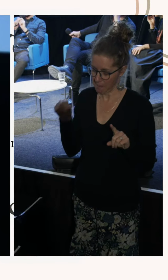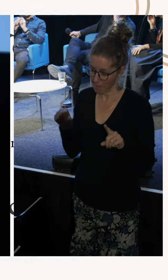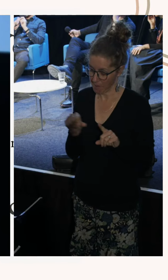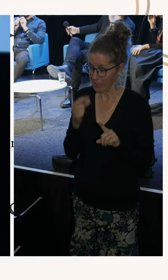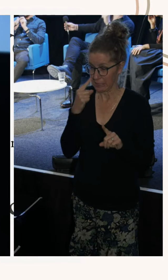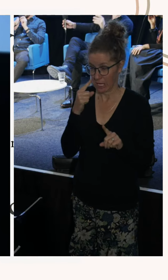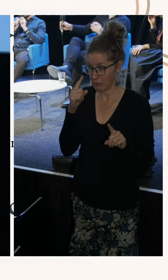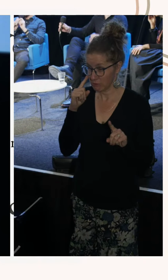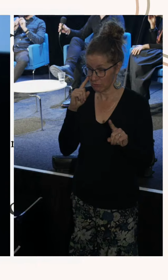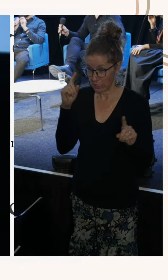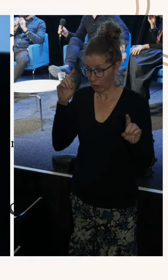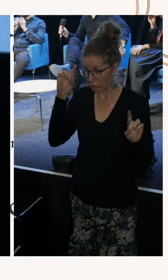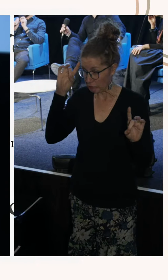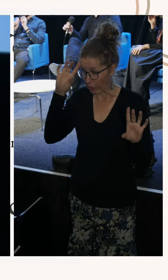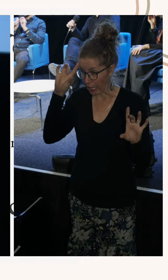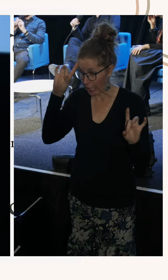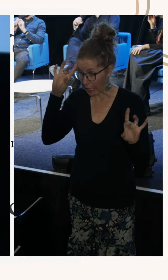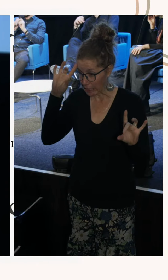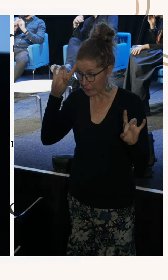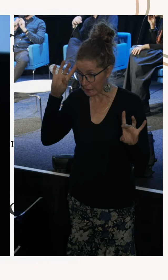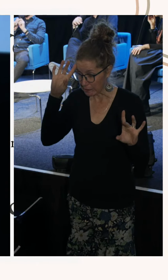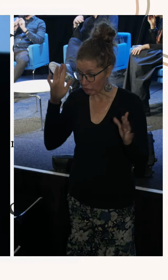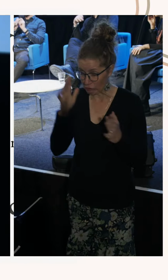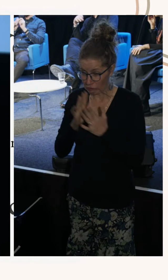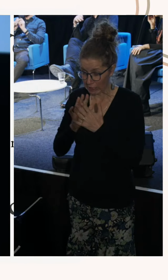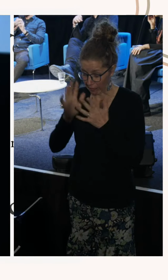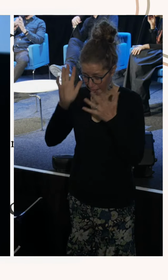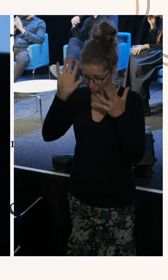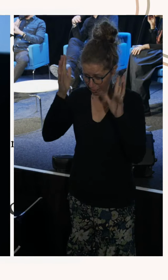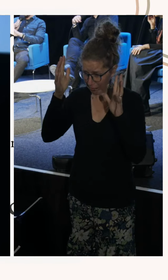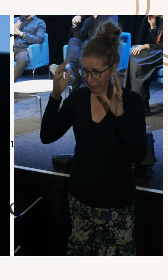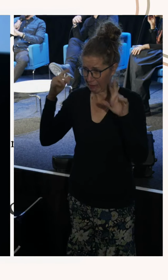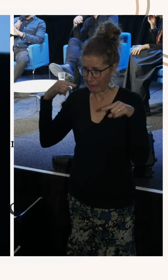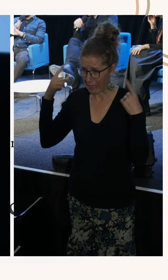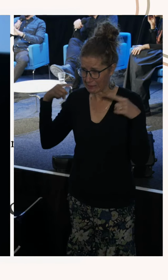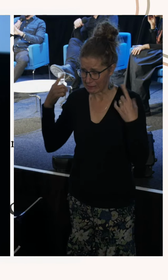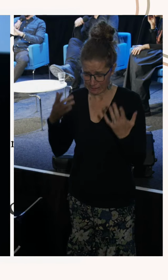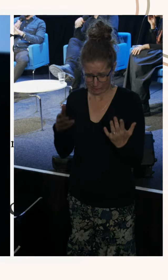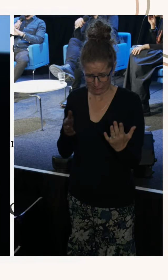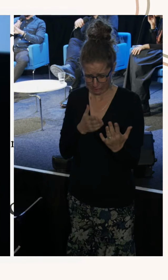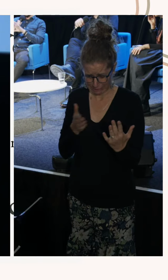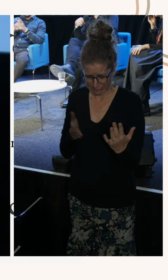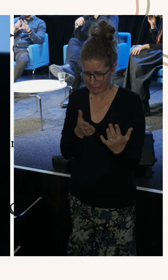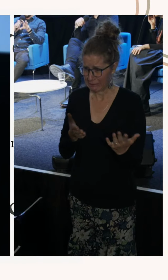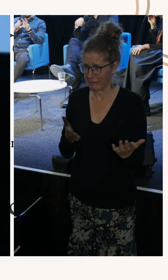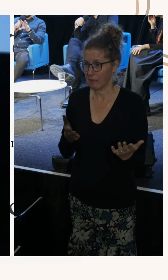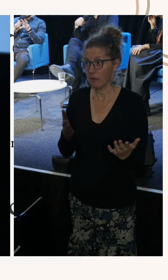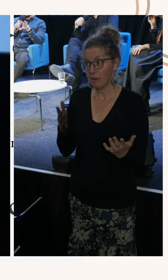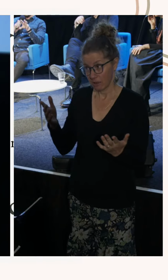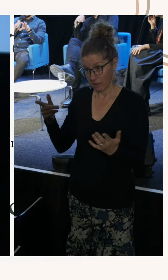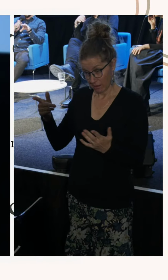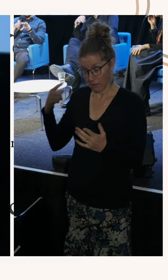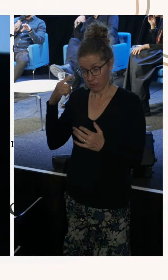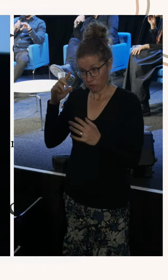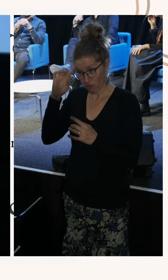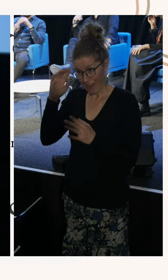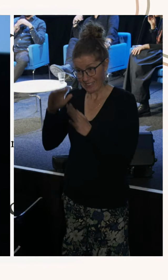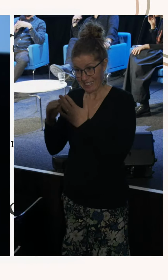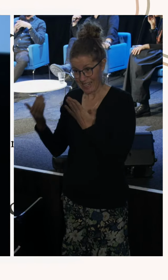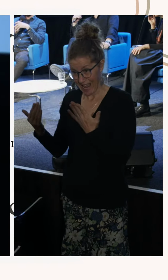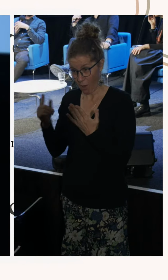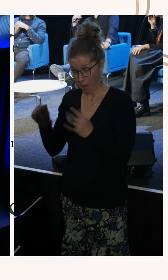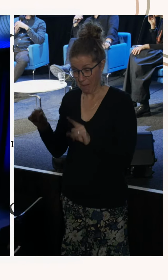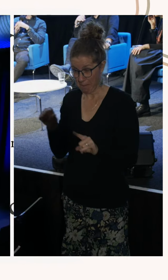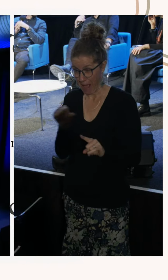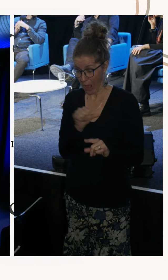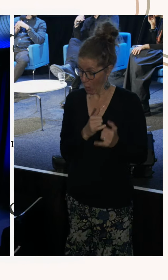is. How absolutely nutso these people were. They're pretty nuts now, but they